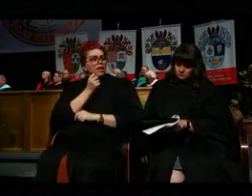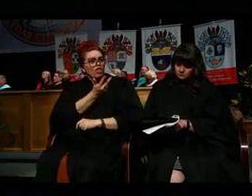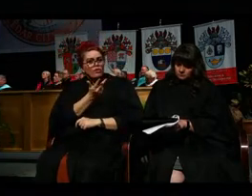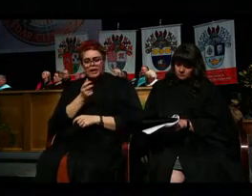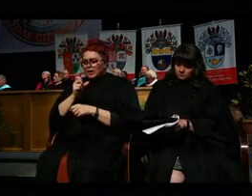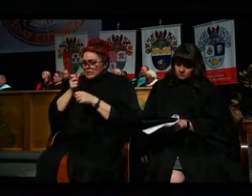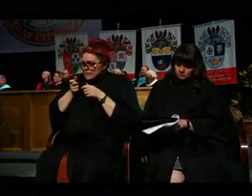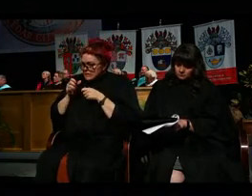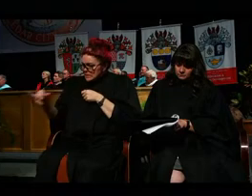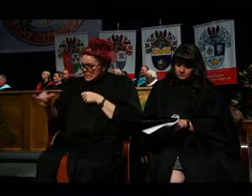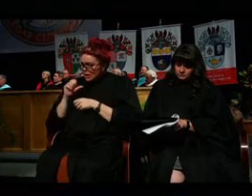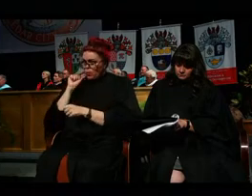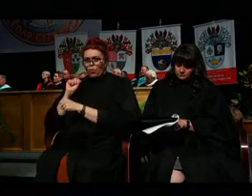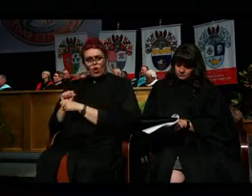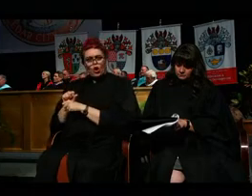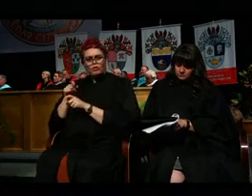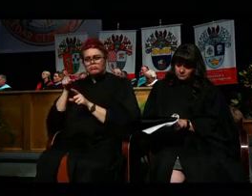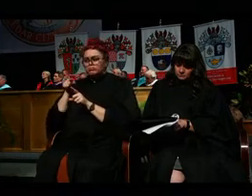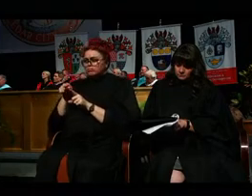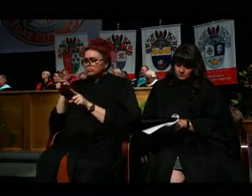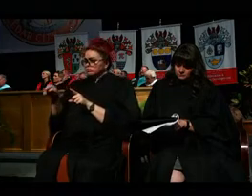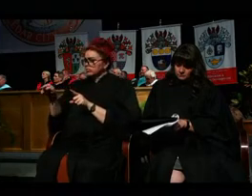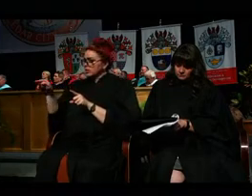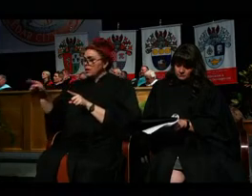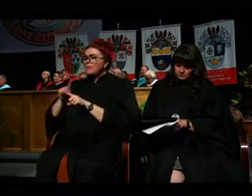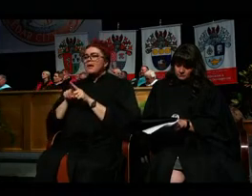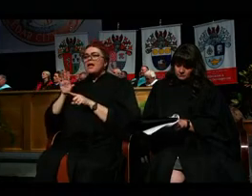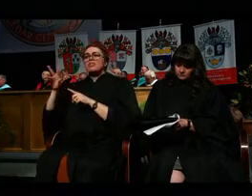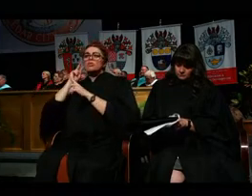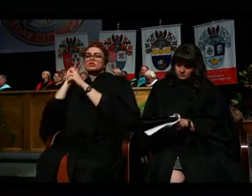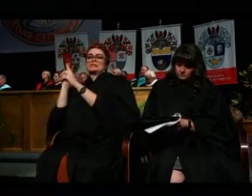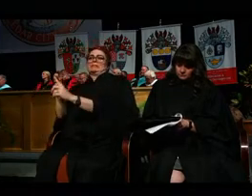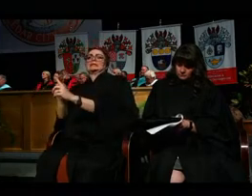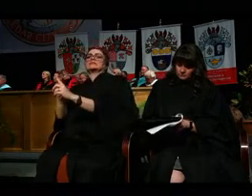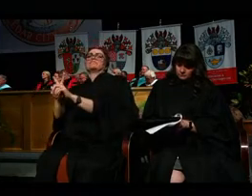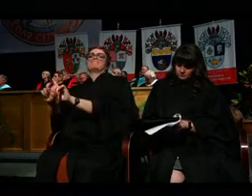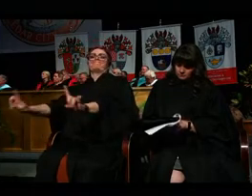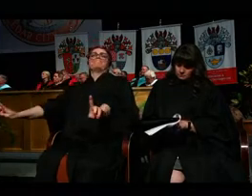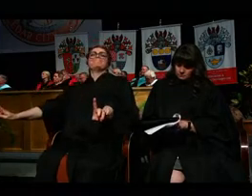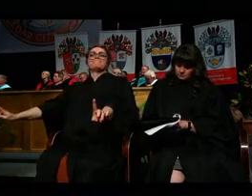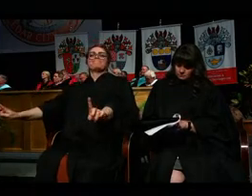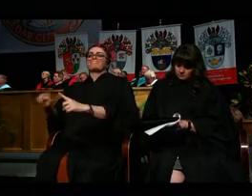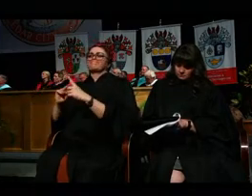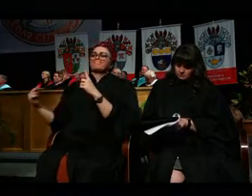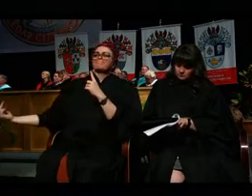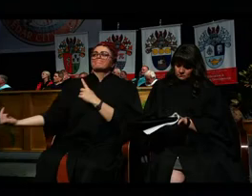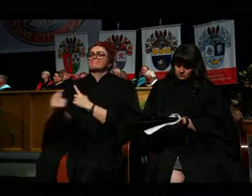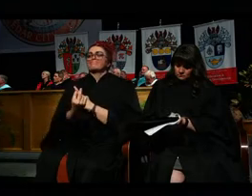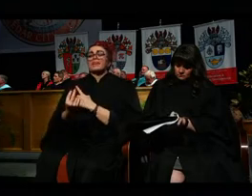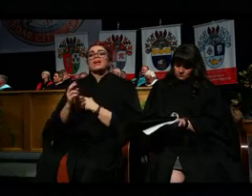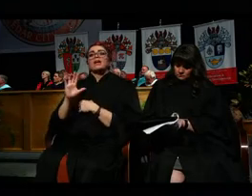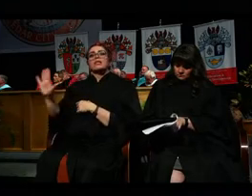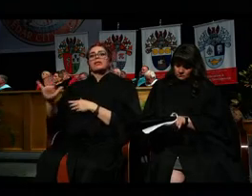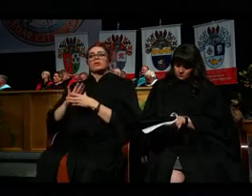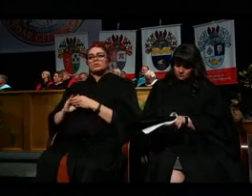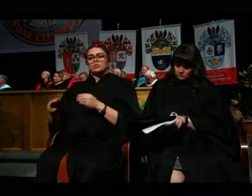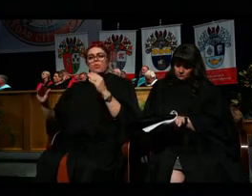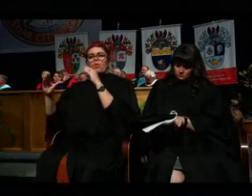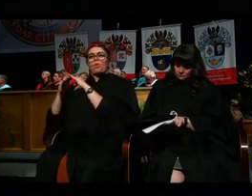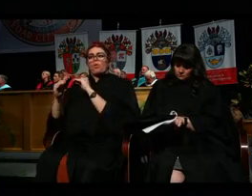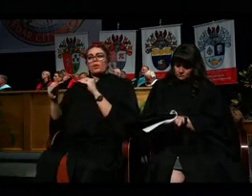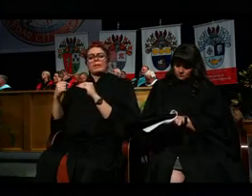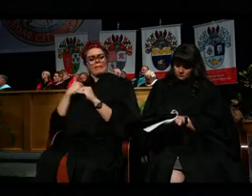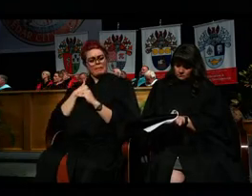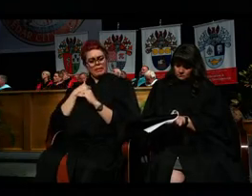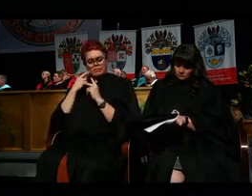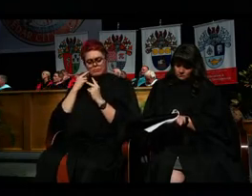doing the same work, but with vastly different perspectives. The story of the bricklayers causes me to reflect upon